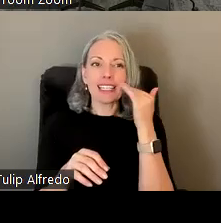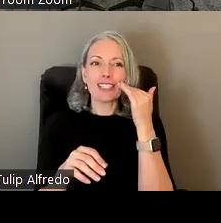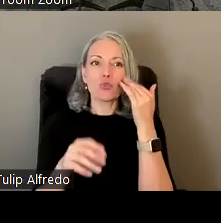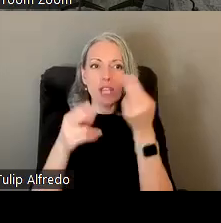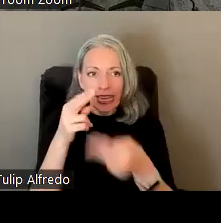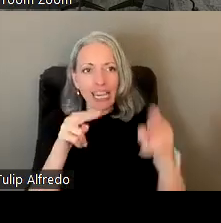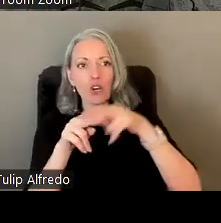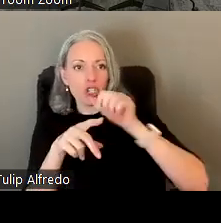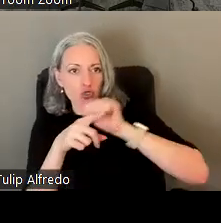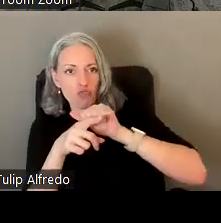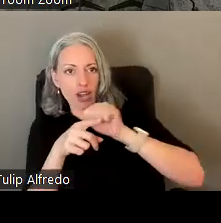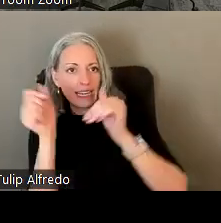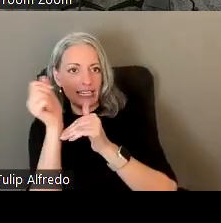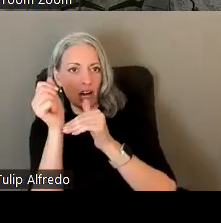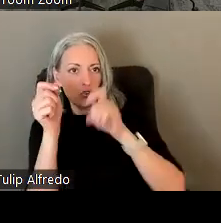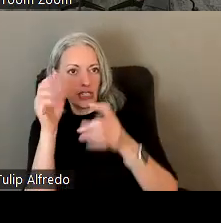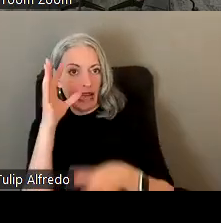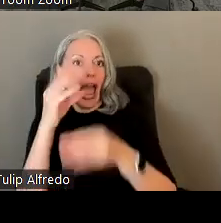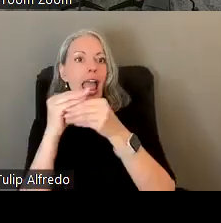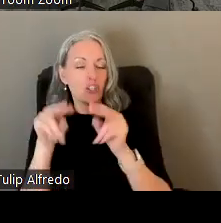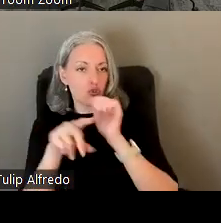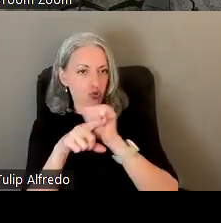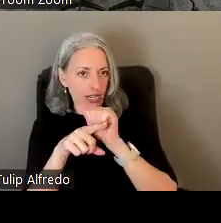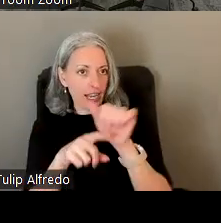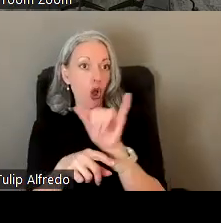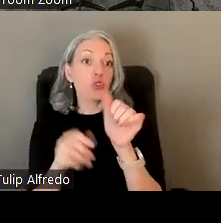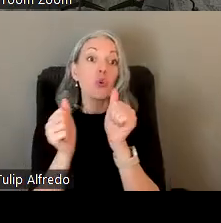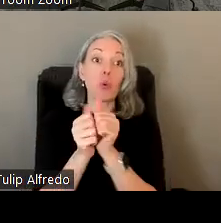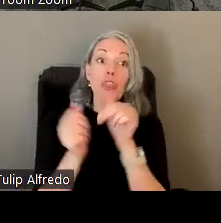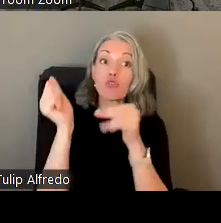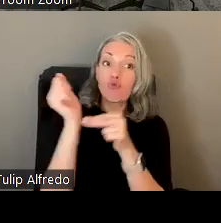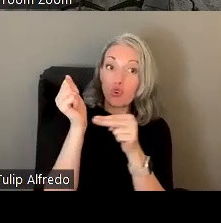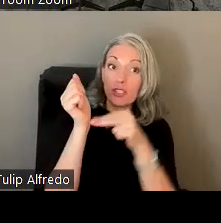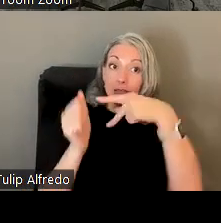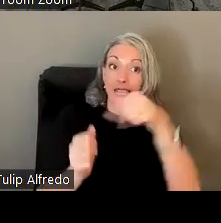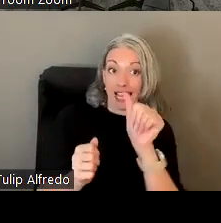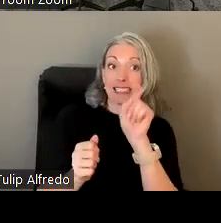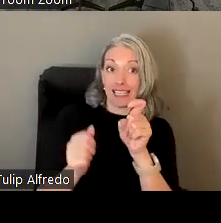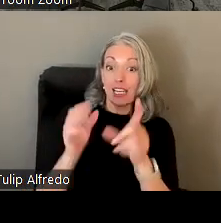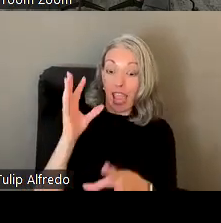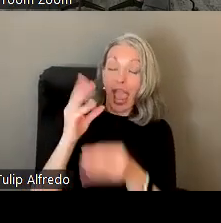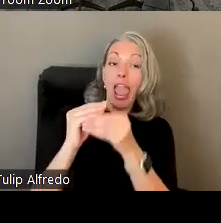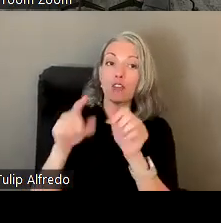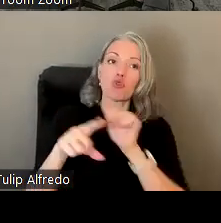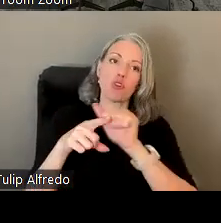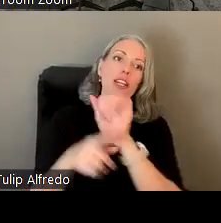they currently have, and we figured that nurse practitioners and physician assistants should be trained in this as well. So like I said, it's not in print yet. It